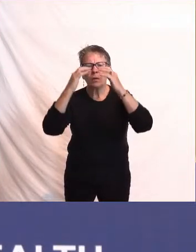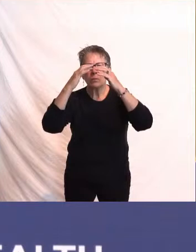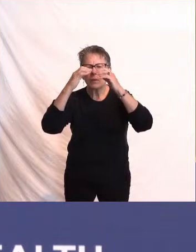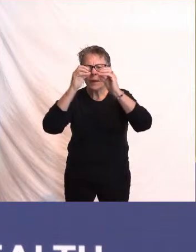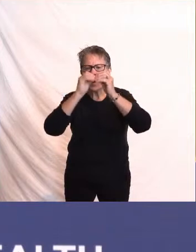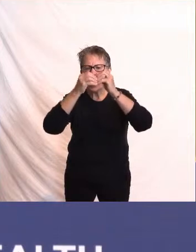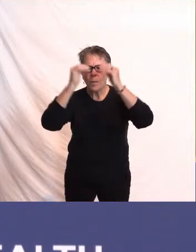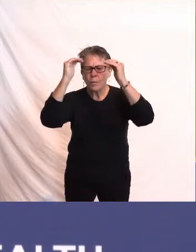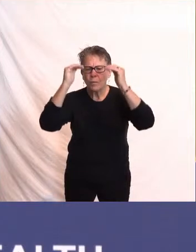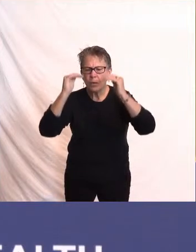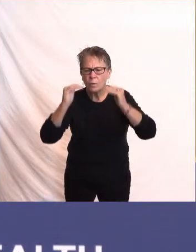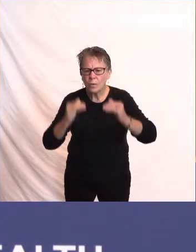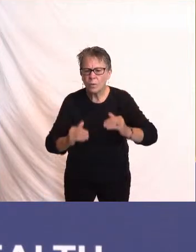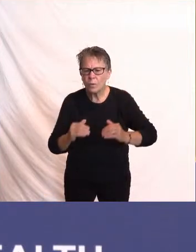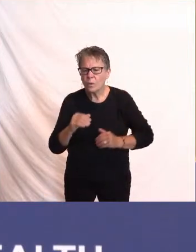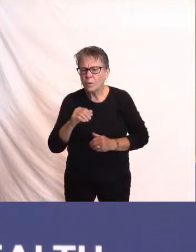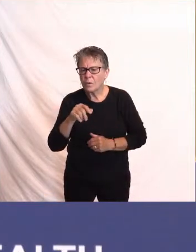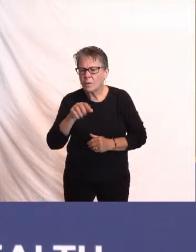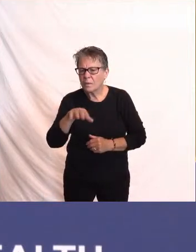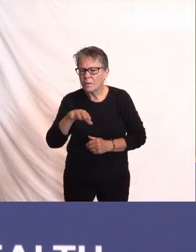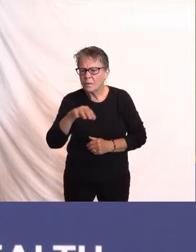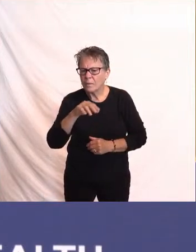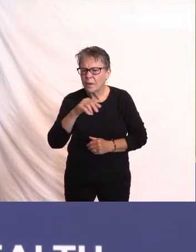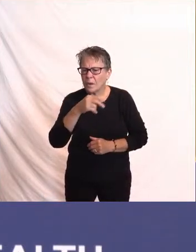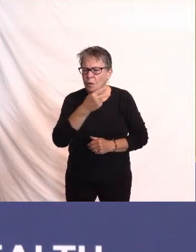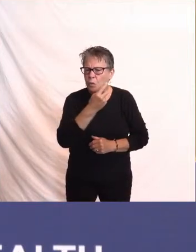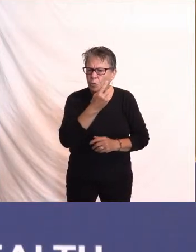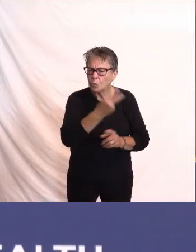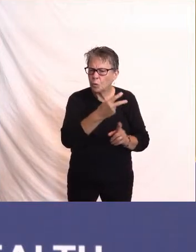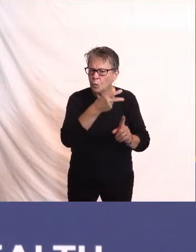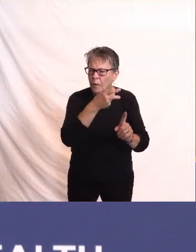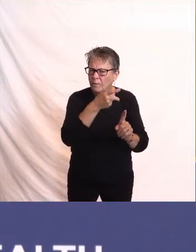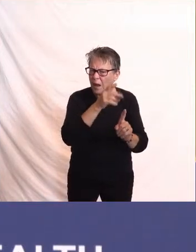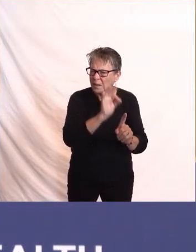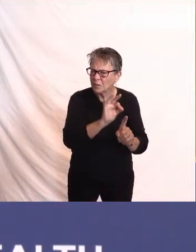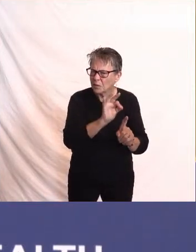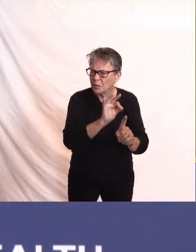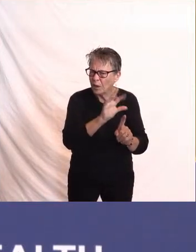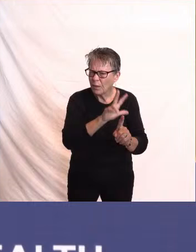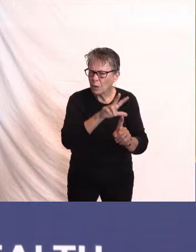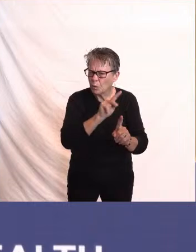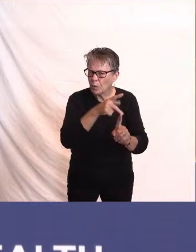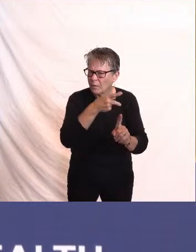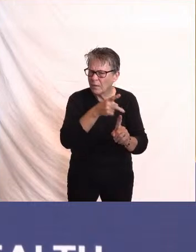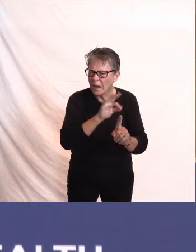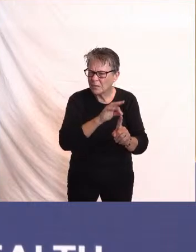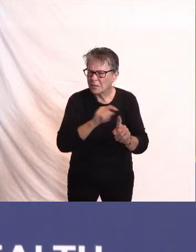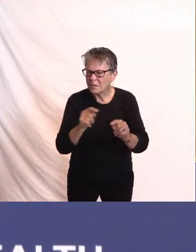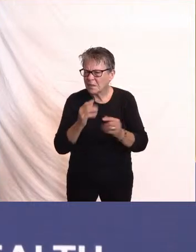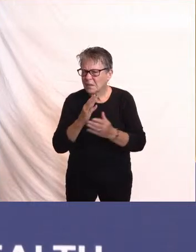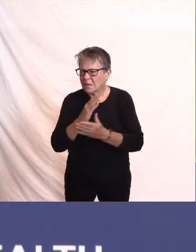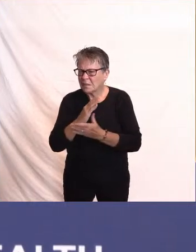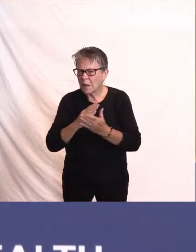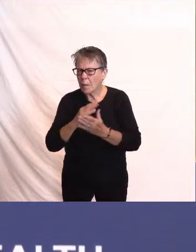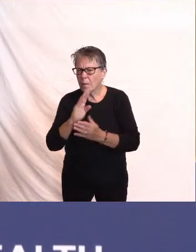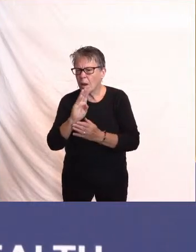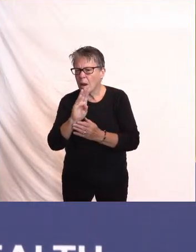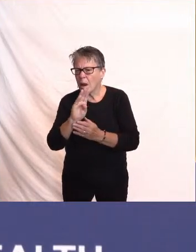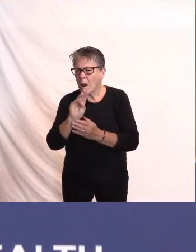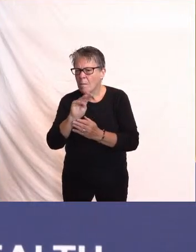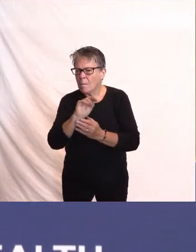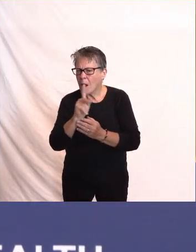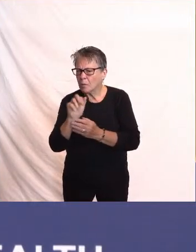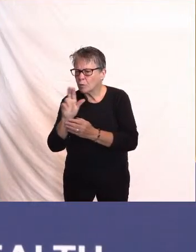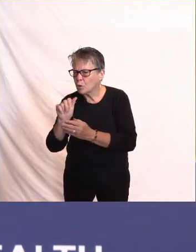49,000 Moderna. Yet Moderna is not cleared. I was wondering if you could explain why and how that's happening. And then another question on boosters.